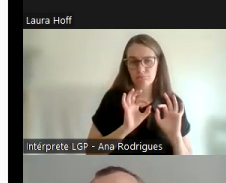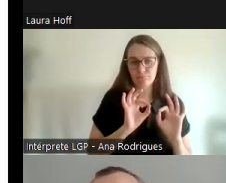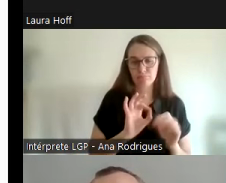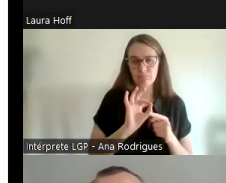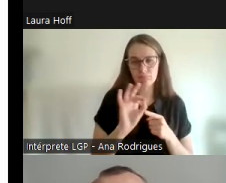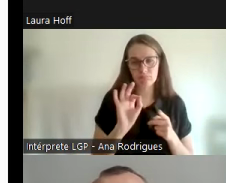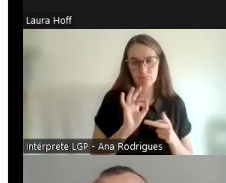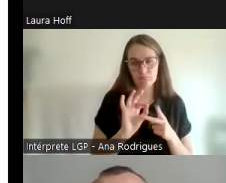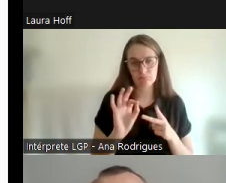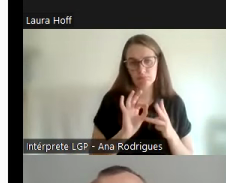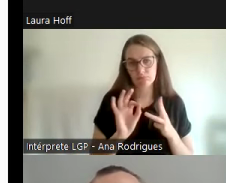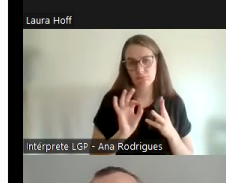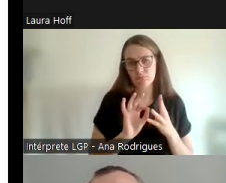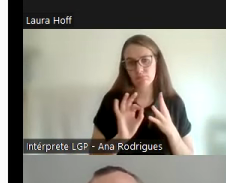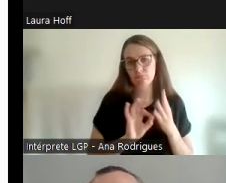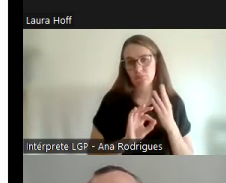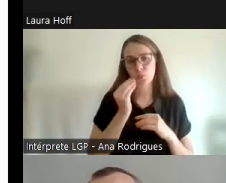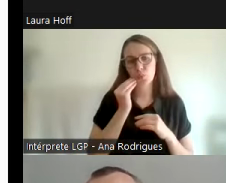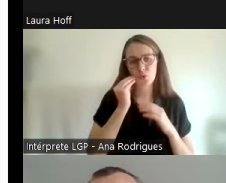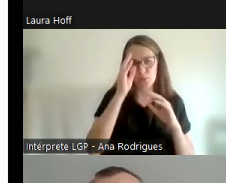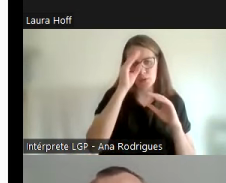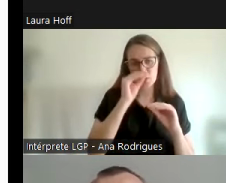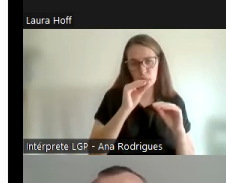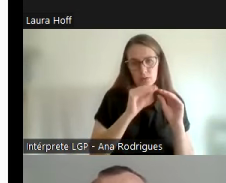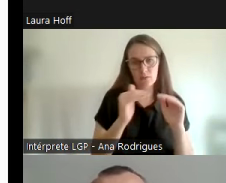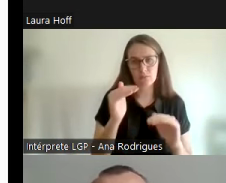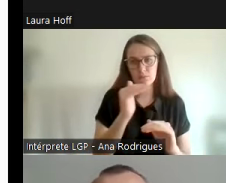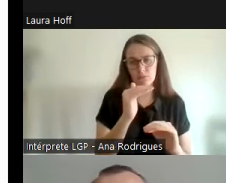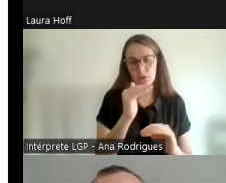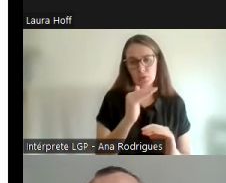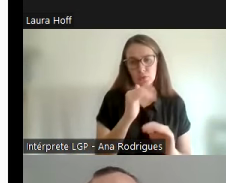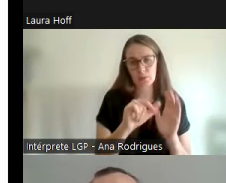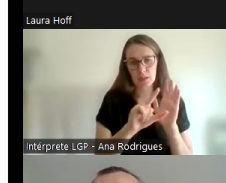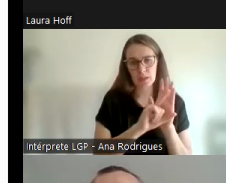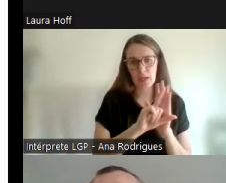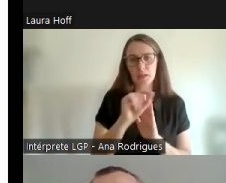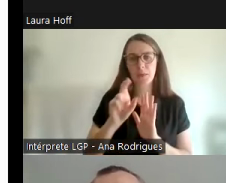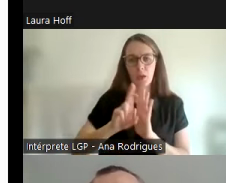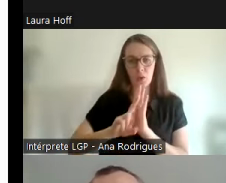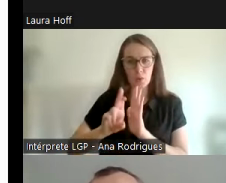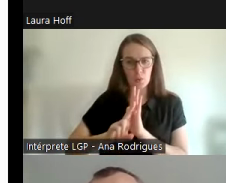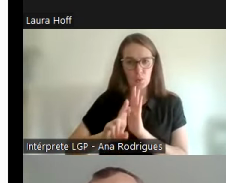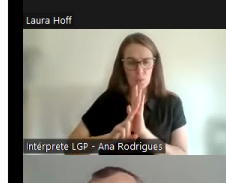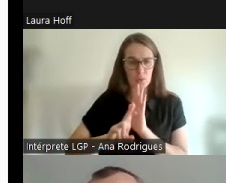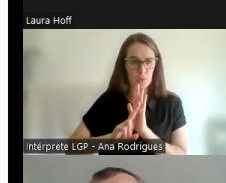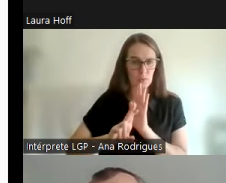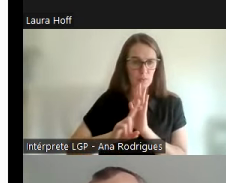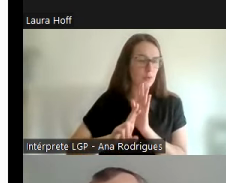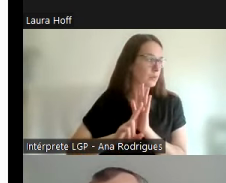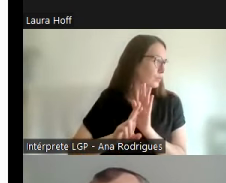of the higher education and the university regulations, and there is a